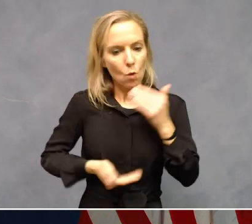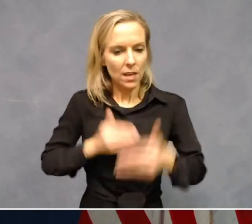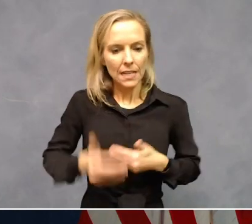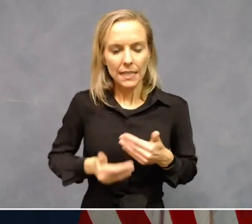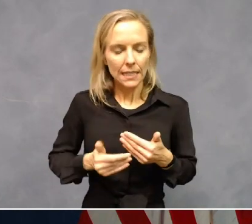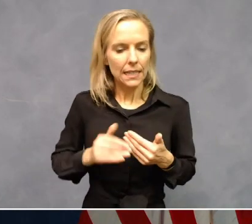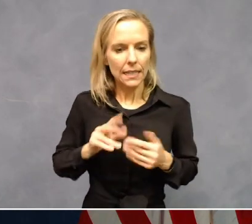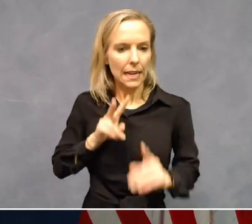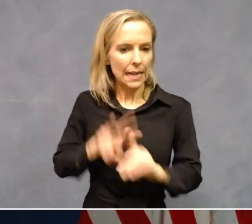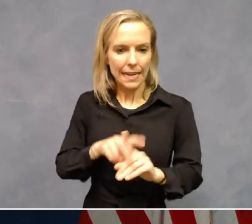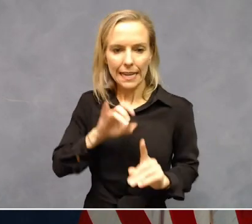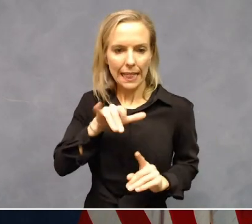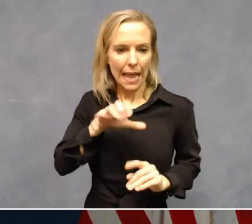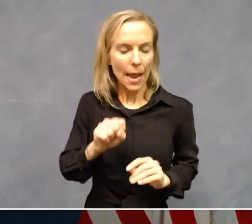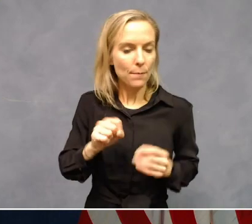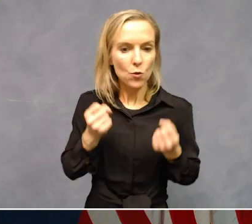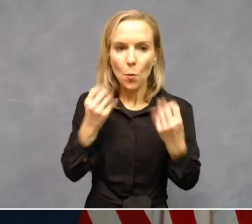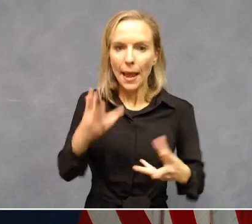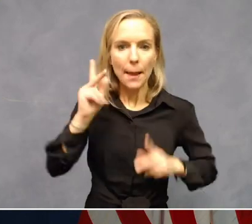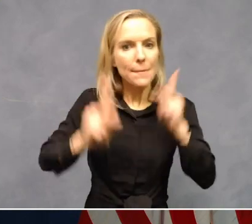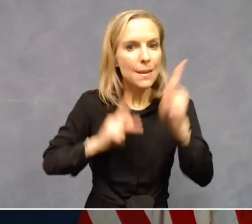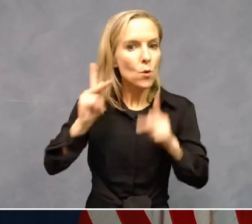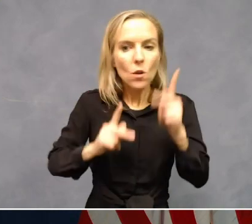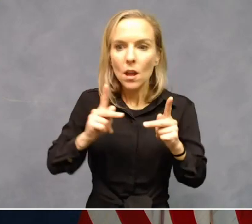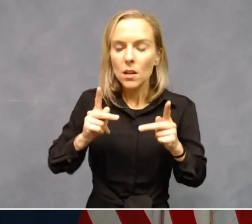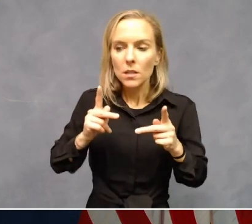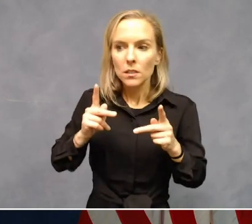And with the volume, we just need as many people as we